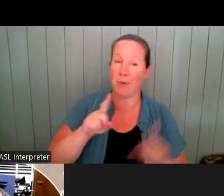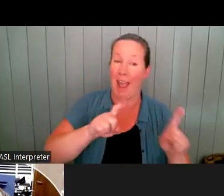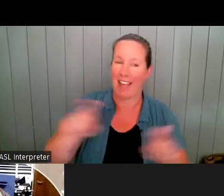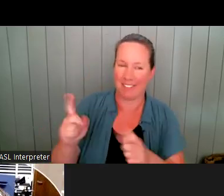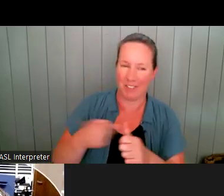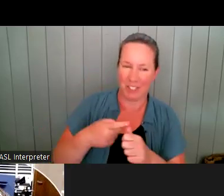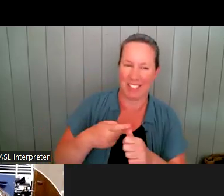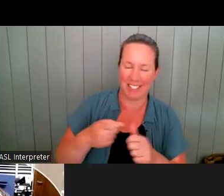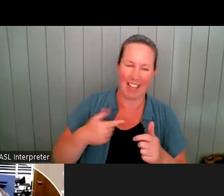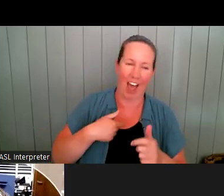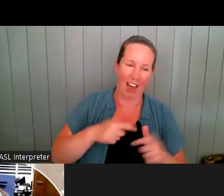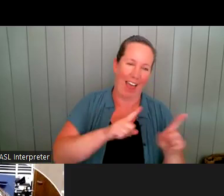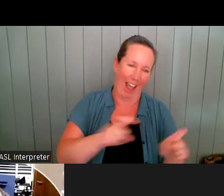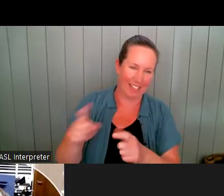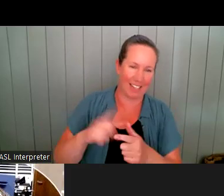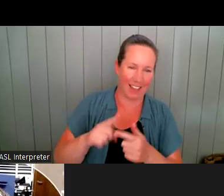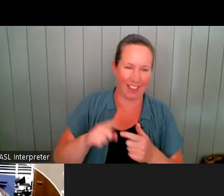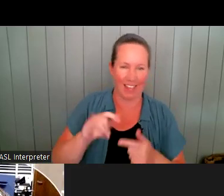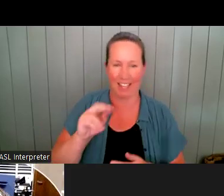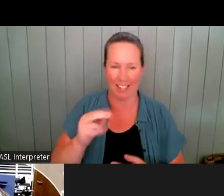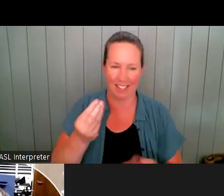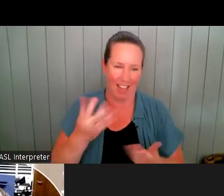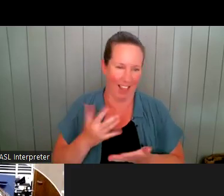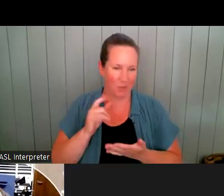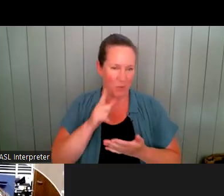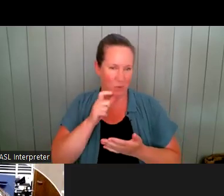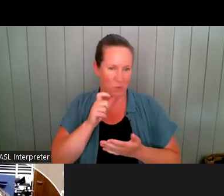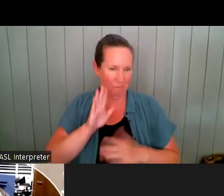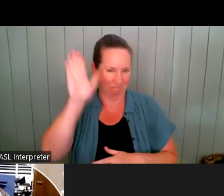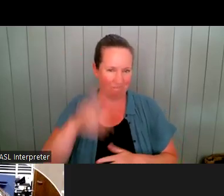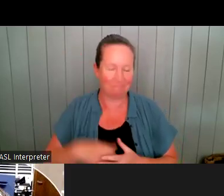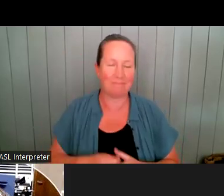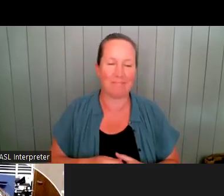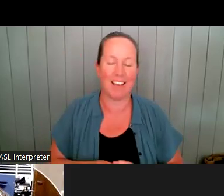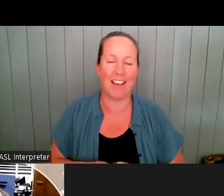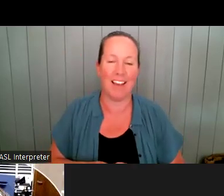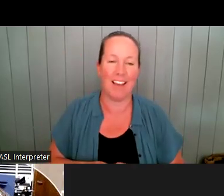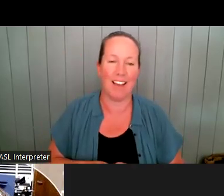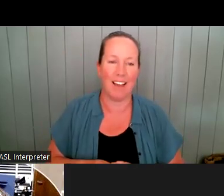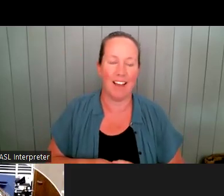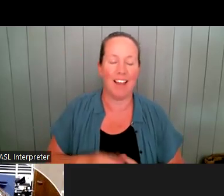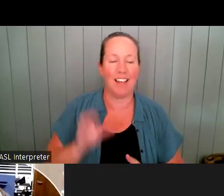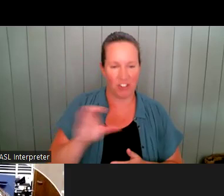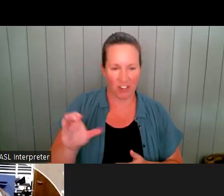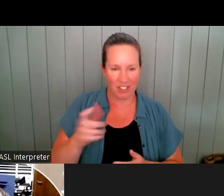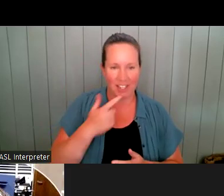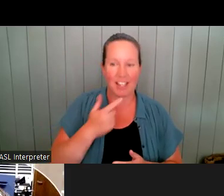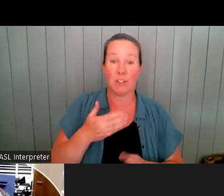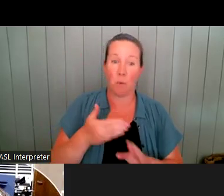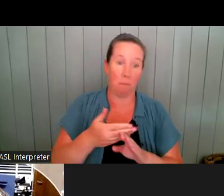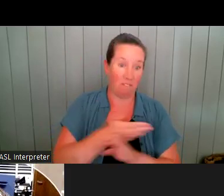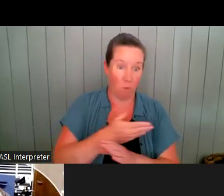think Ian can tell us if anybody's raised their hand. Oh, sure. Sounds good. Yeah. Okay. So basically, before we get started, we'd love to